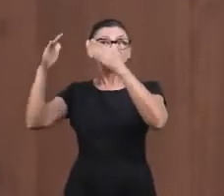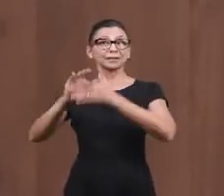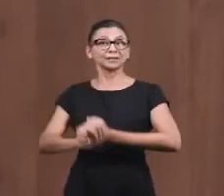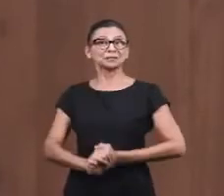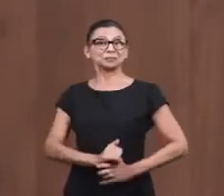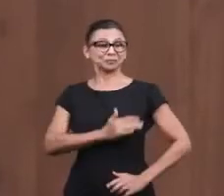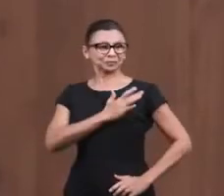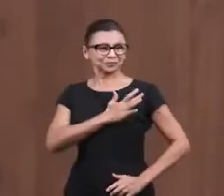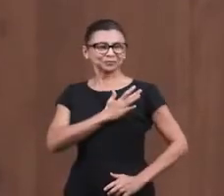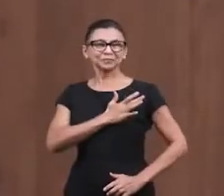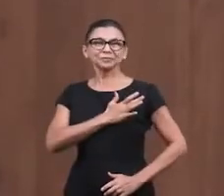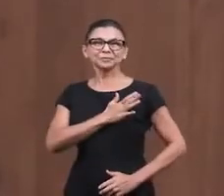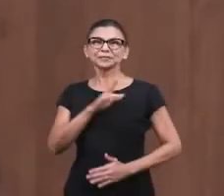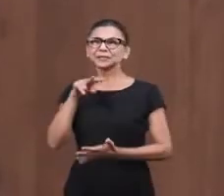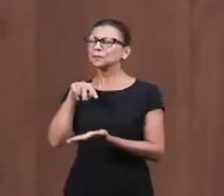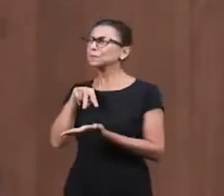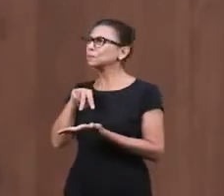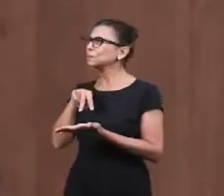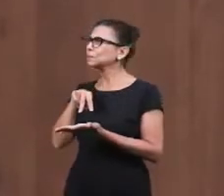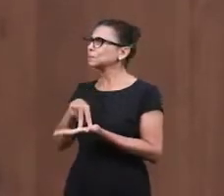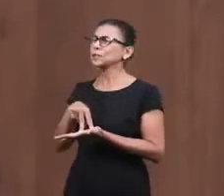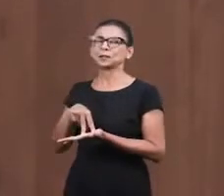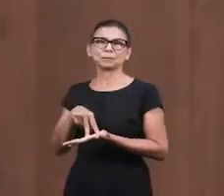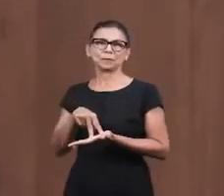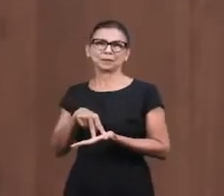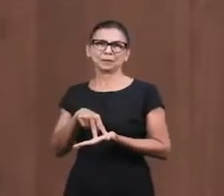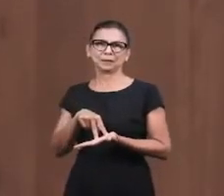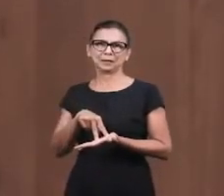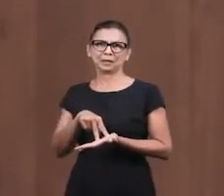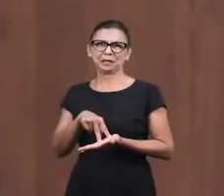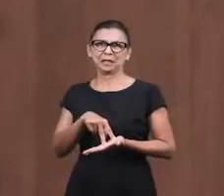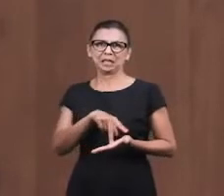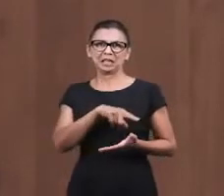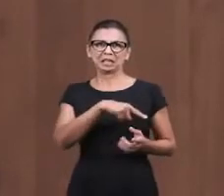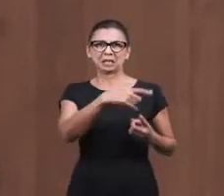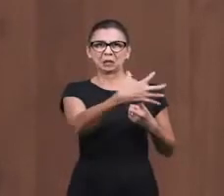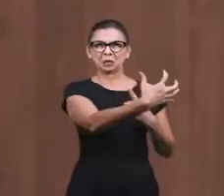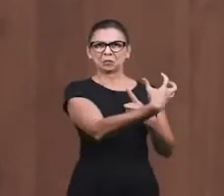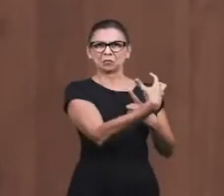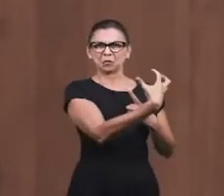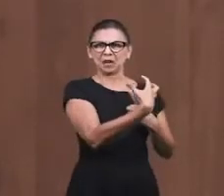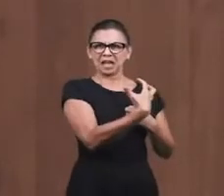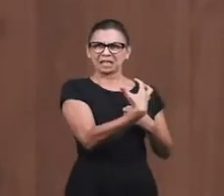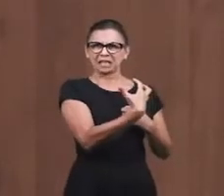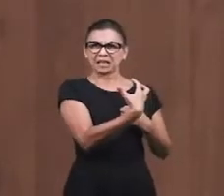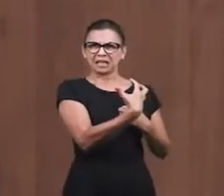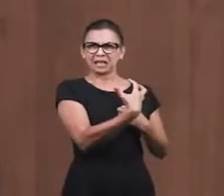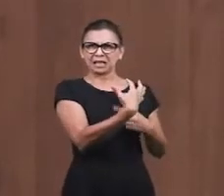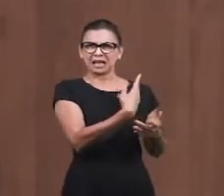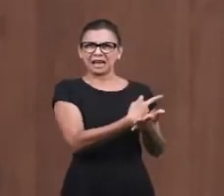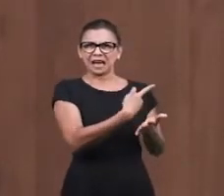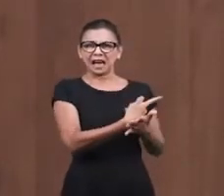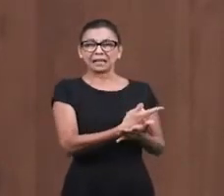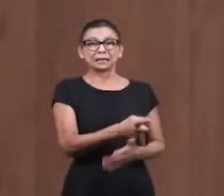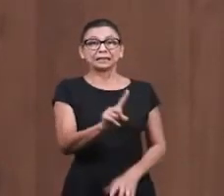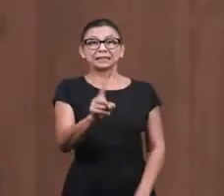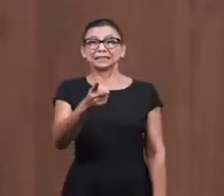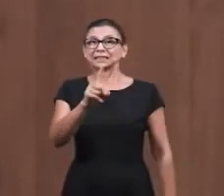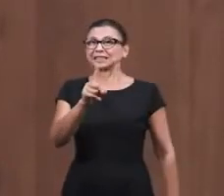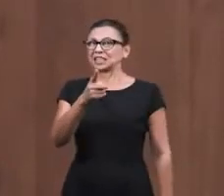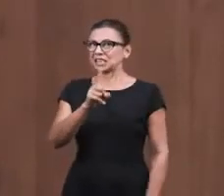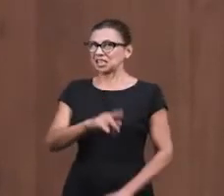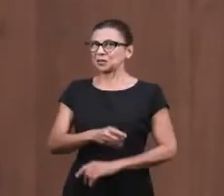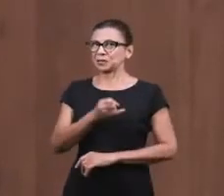that no evil and no bad teachings may take us away from the presence of the Lord. When they come to say